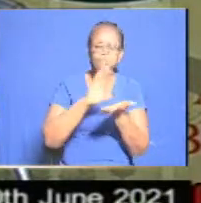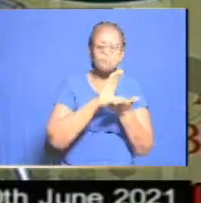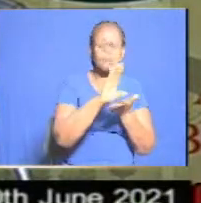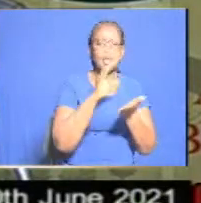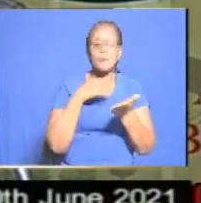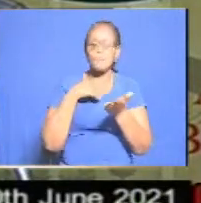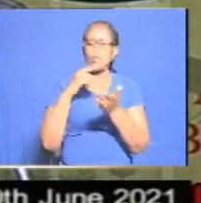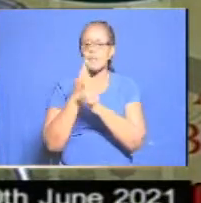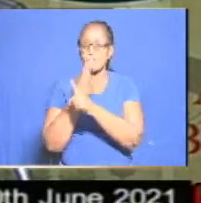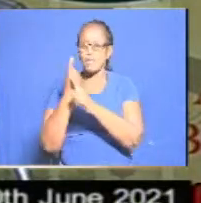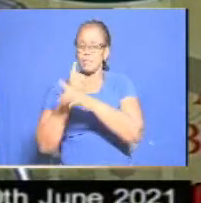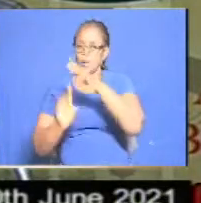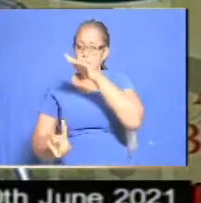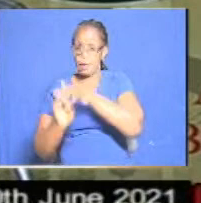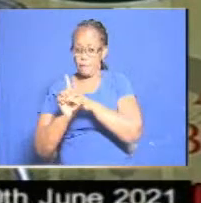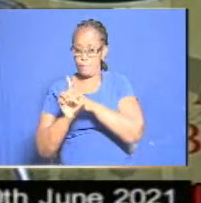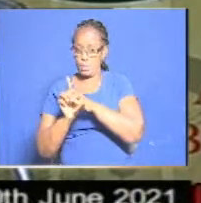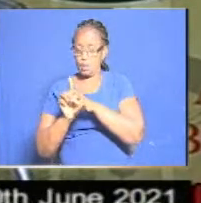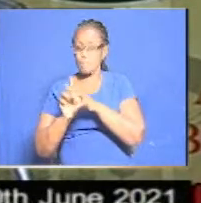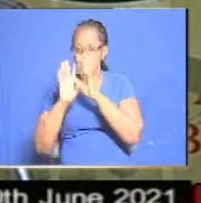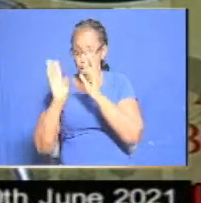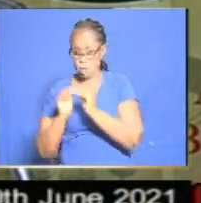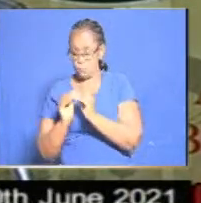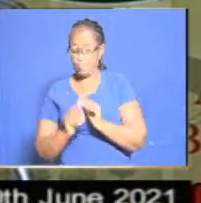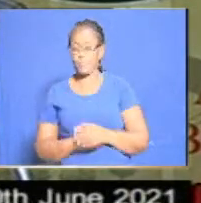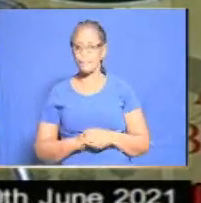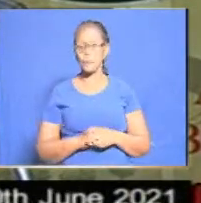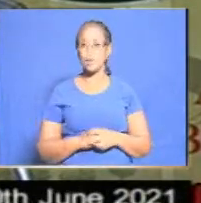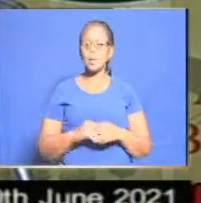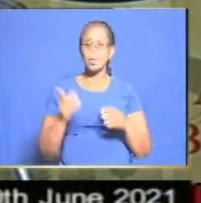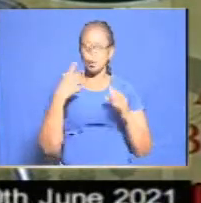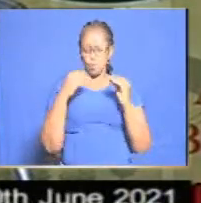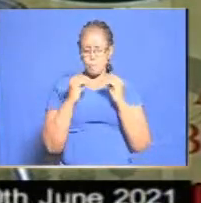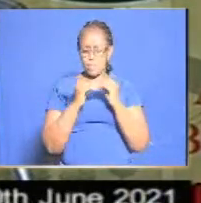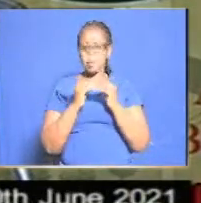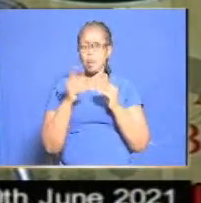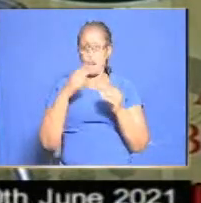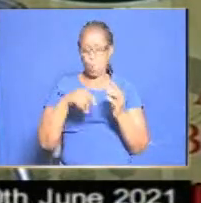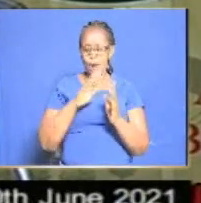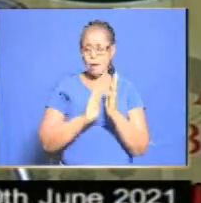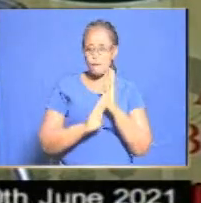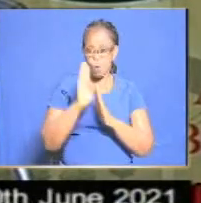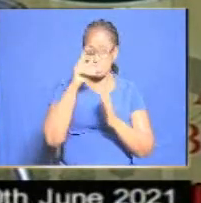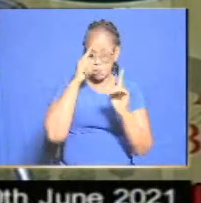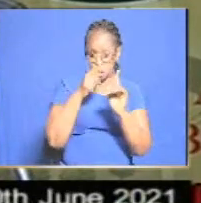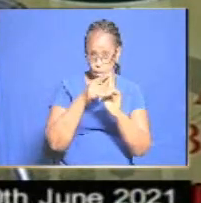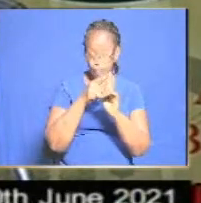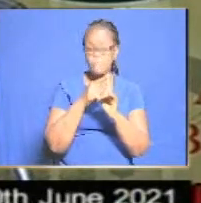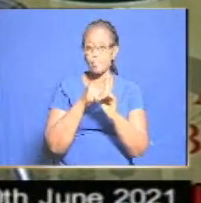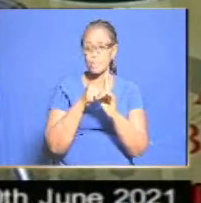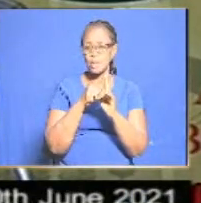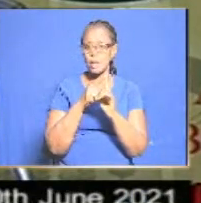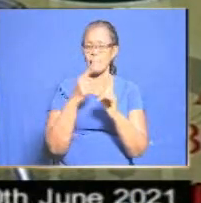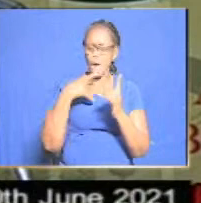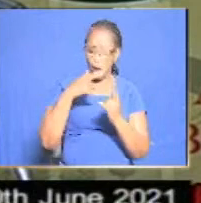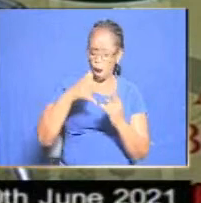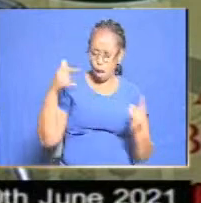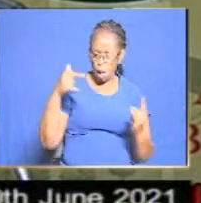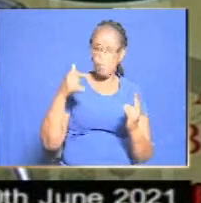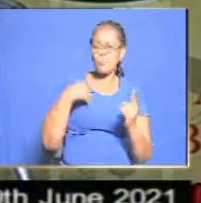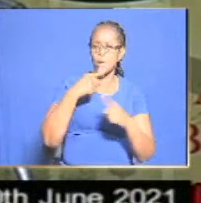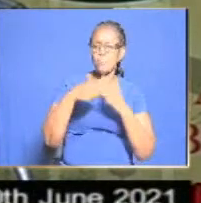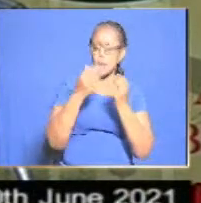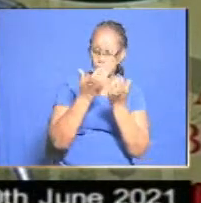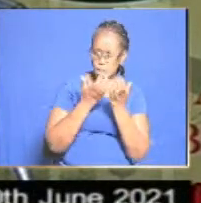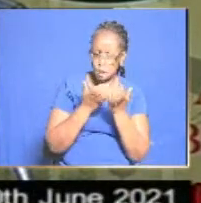Mr. Speaker, with the desire to meet our development objectives, the gap between development needs and available resources has